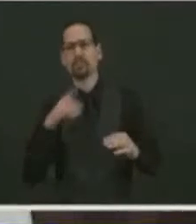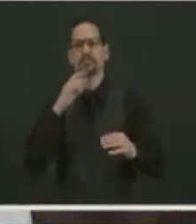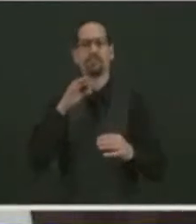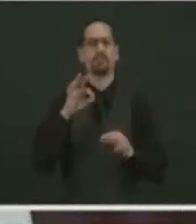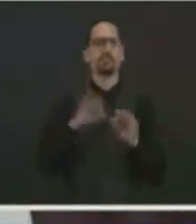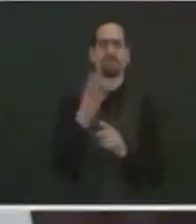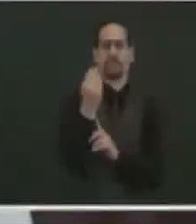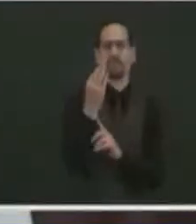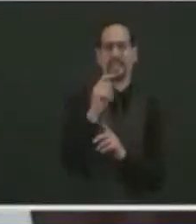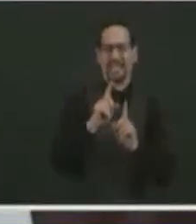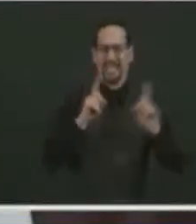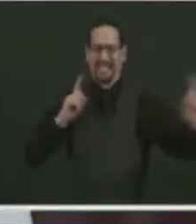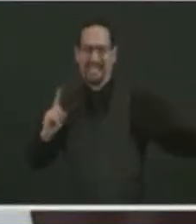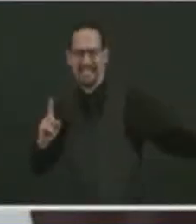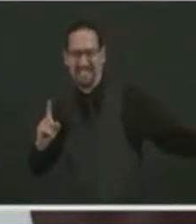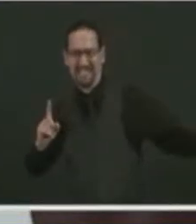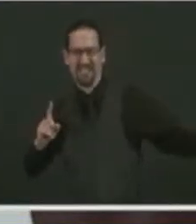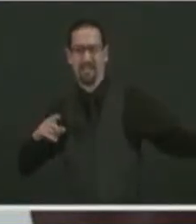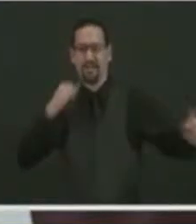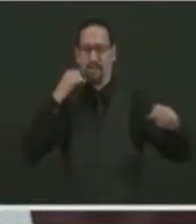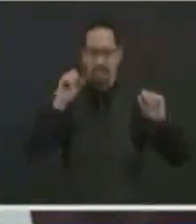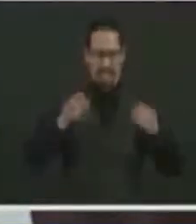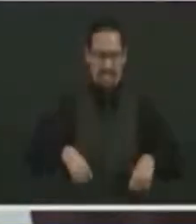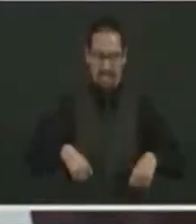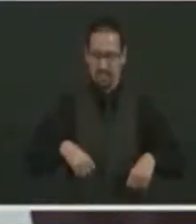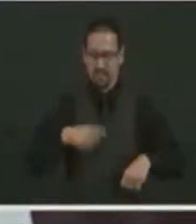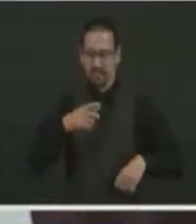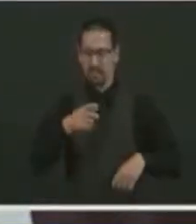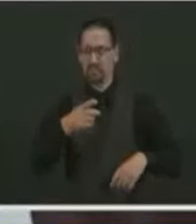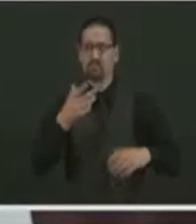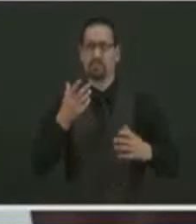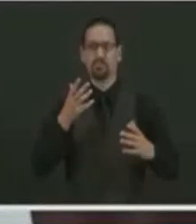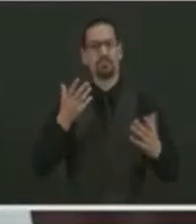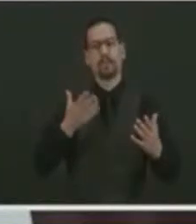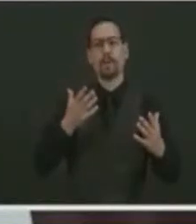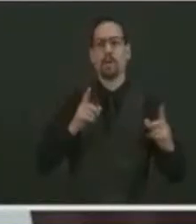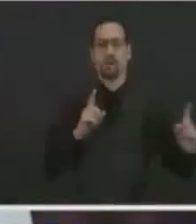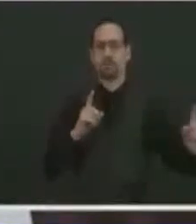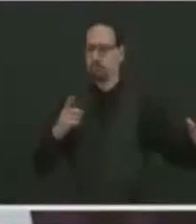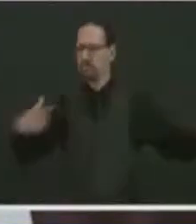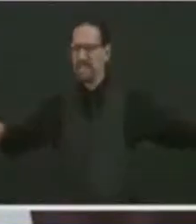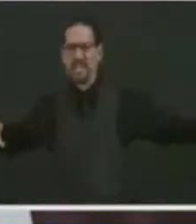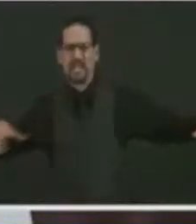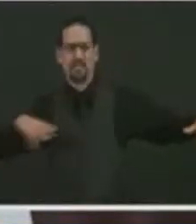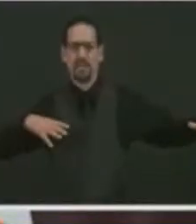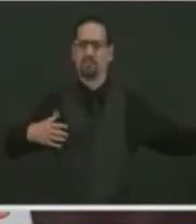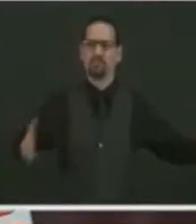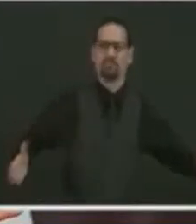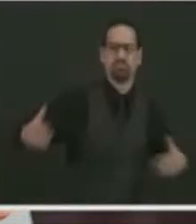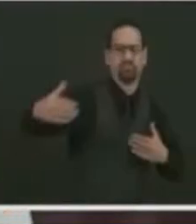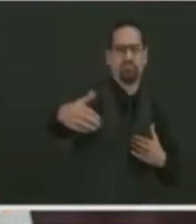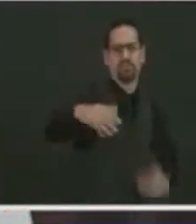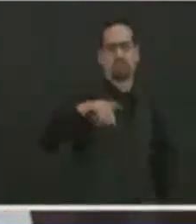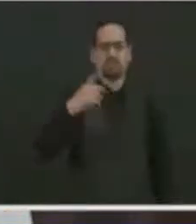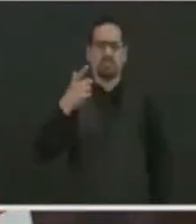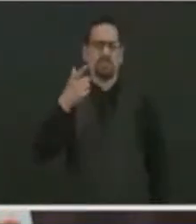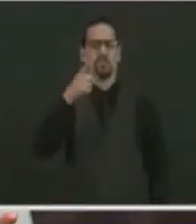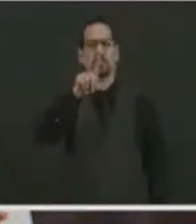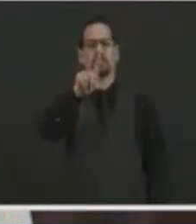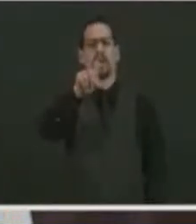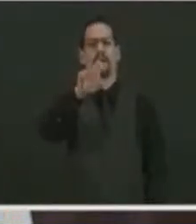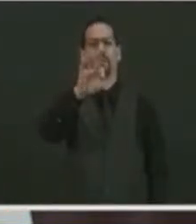you to do that by spacing out the 150 square feet, that's one way to enable that. We heard